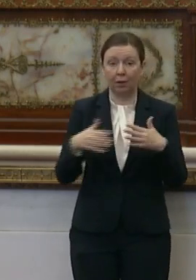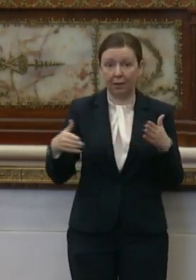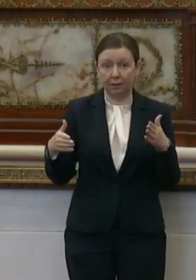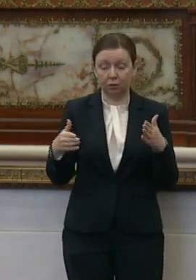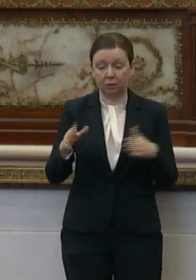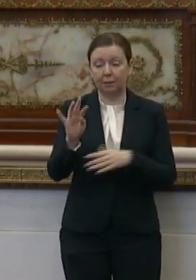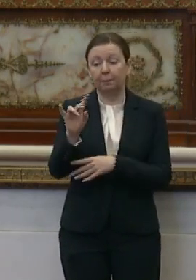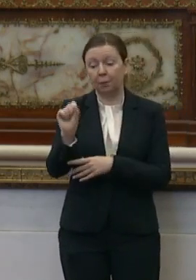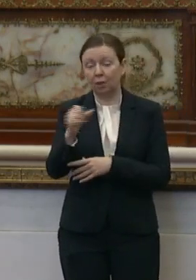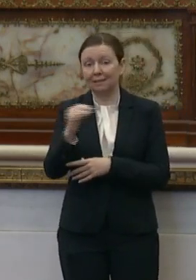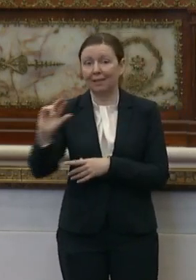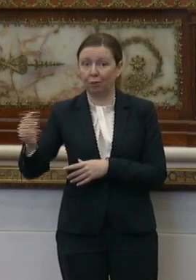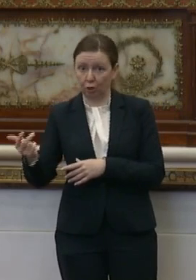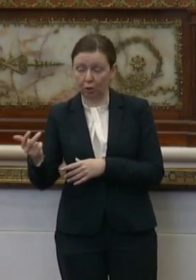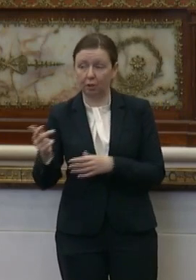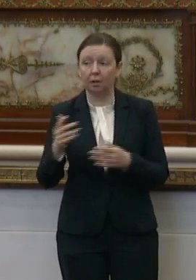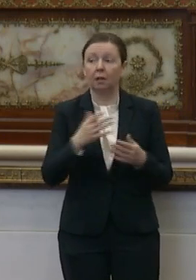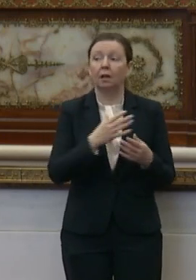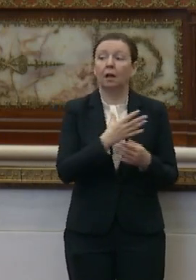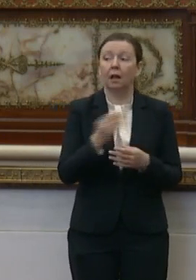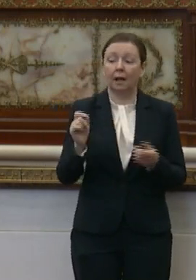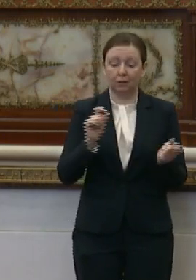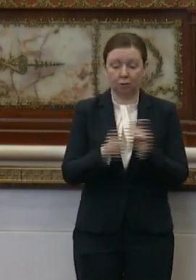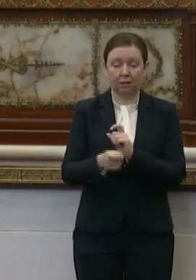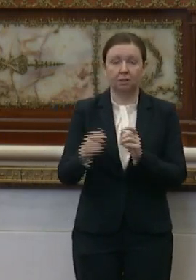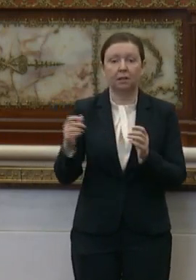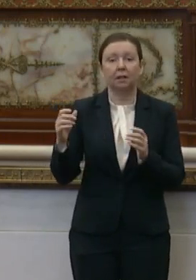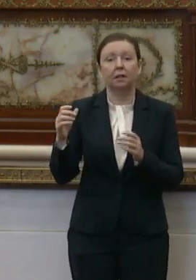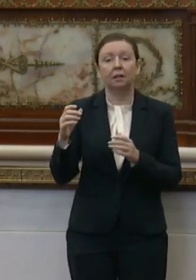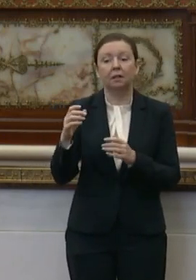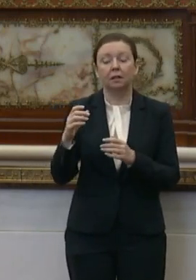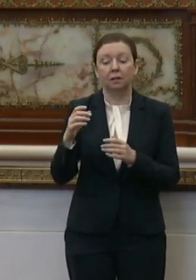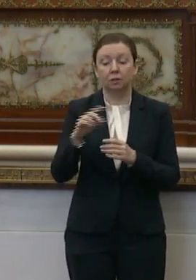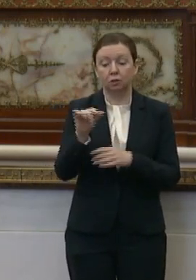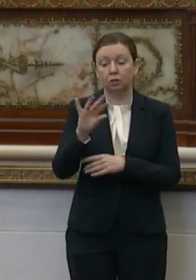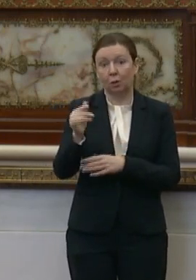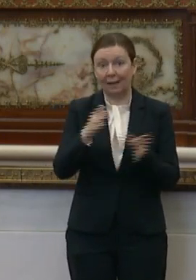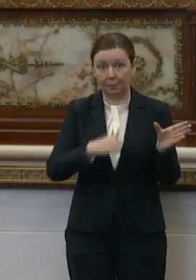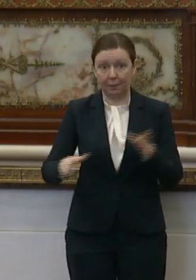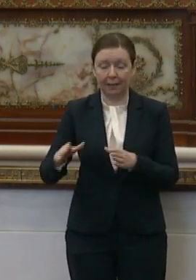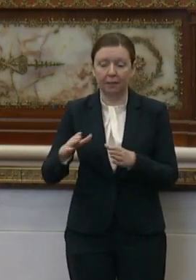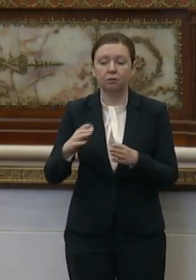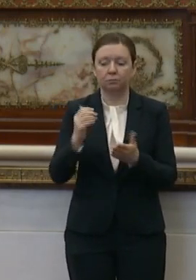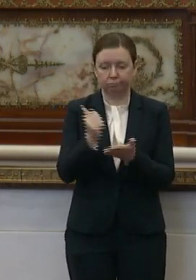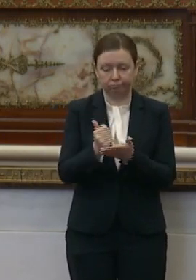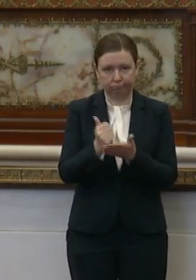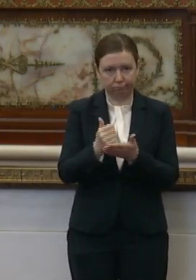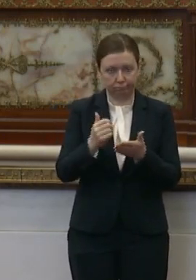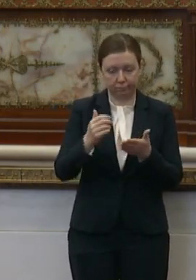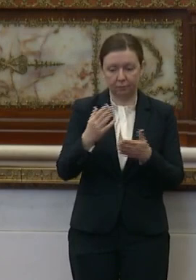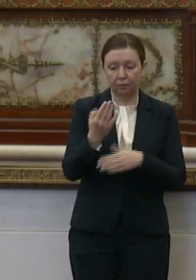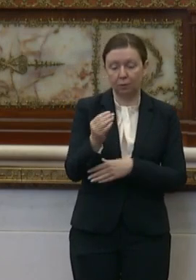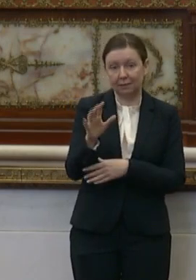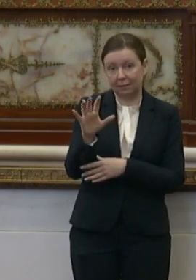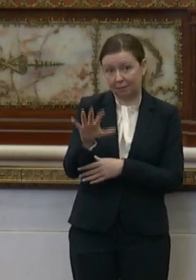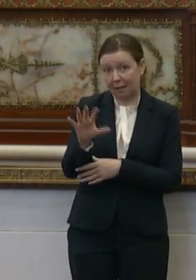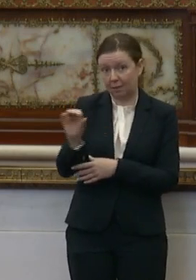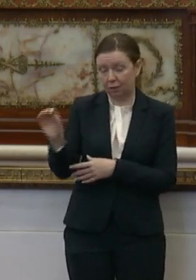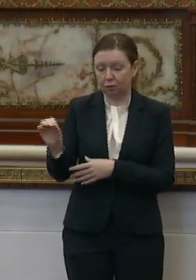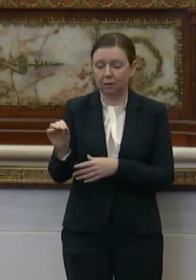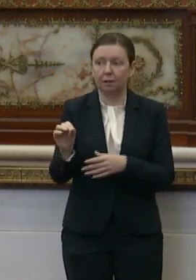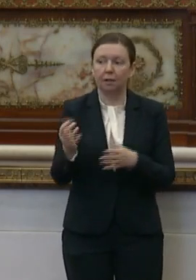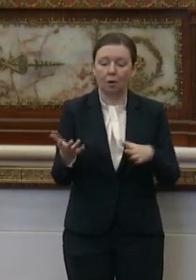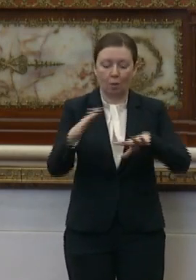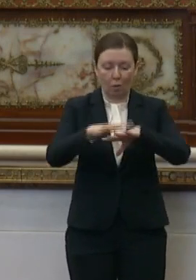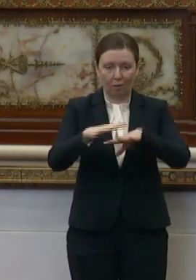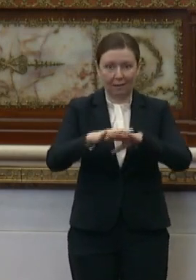and 3rd Street, and amending Title 14 of the Philadelphia Code, entitled Zoning and Planning, to amend certain provisions of Chapter 14500, entitled Overlay